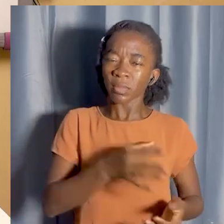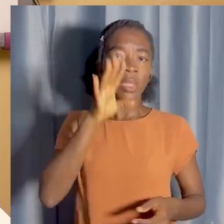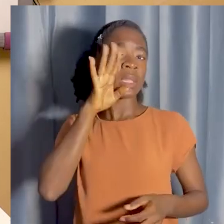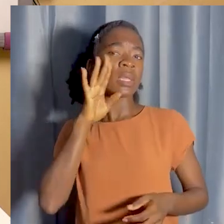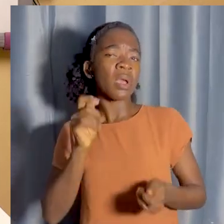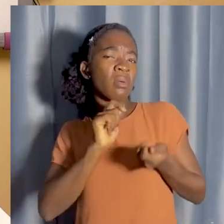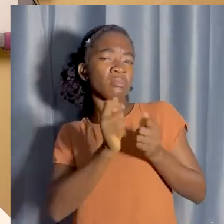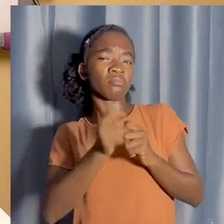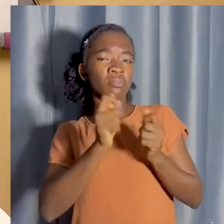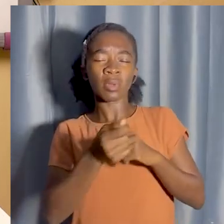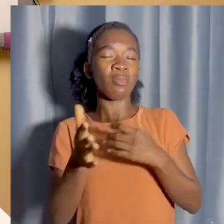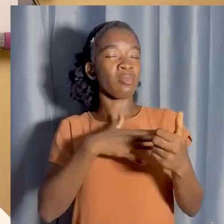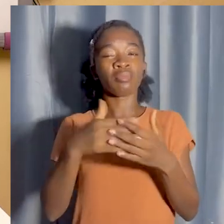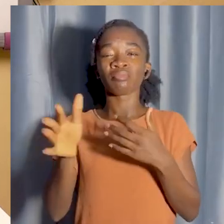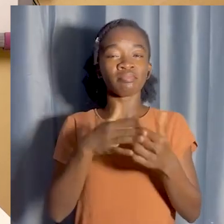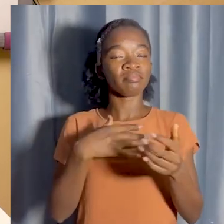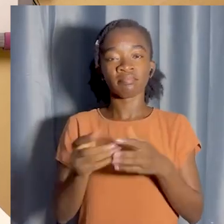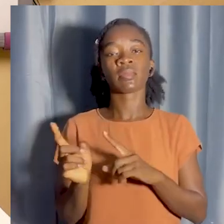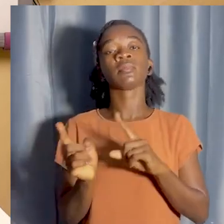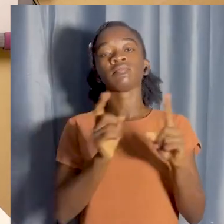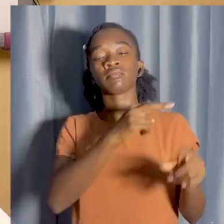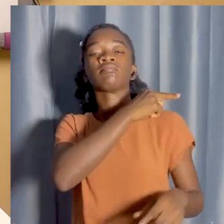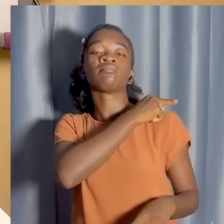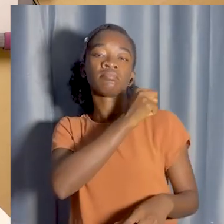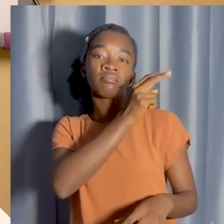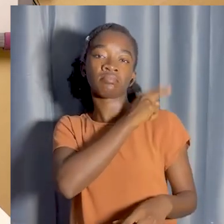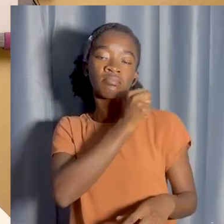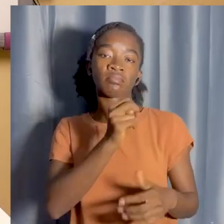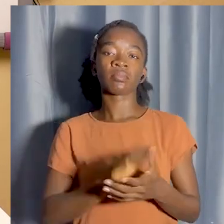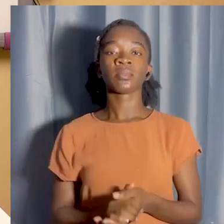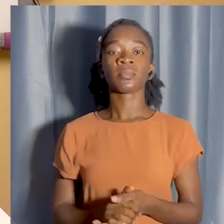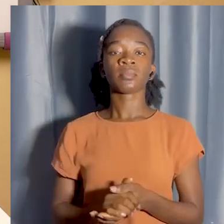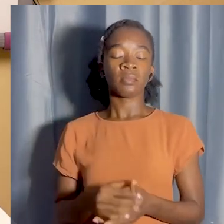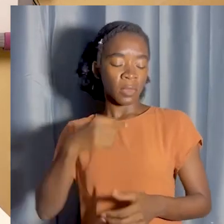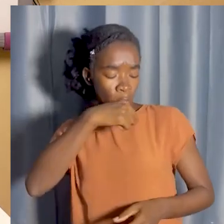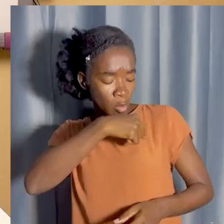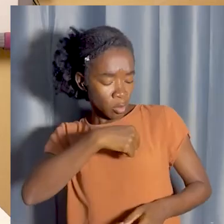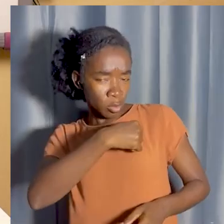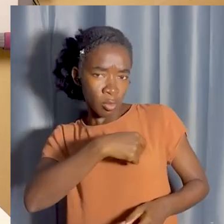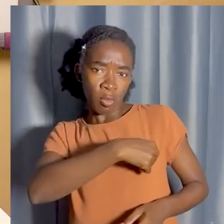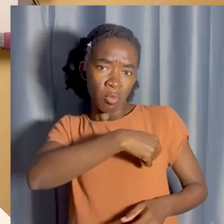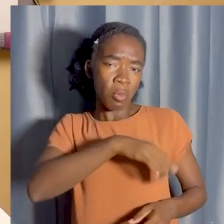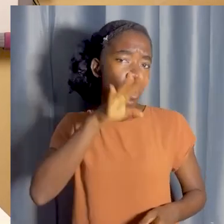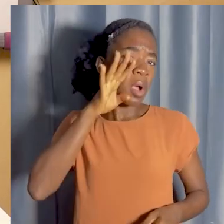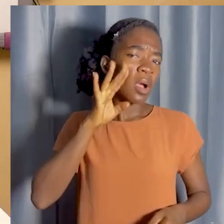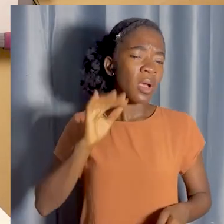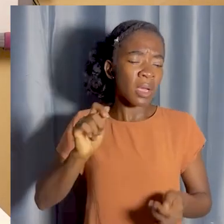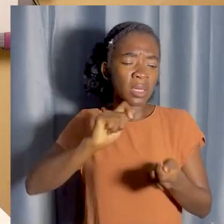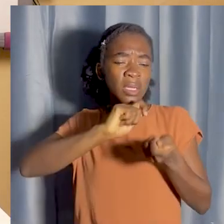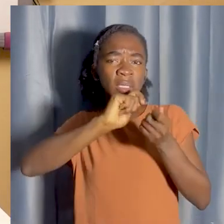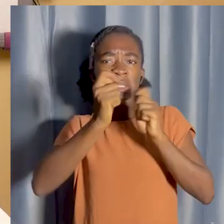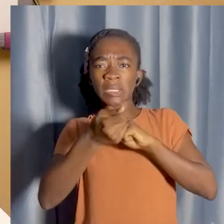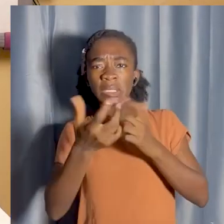and in the areola area as well. So if there's a rash, if there's a sore, if the skin looks like an orange peel,